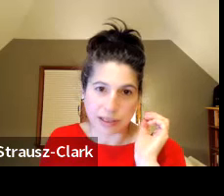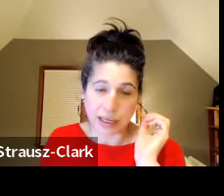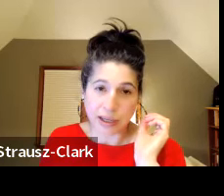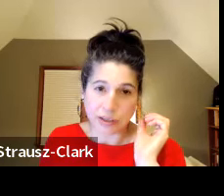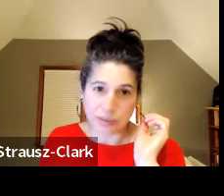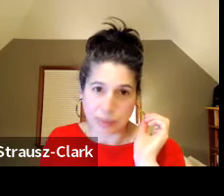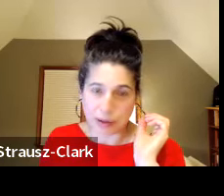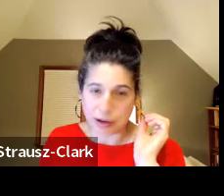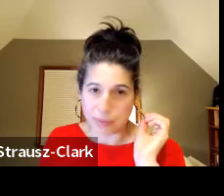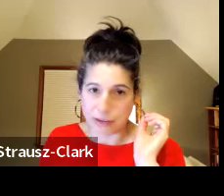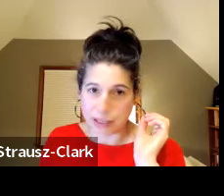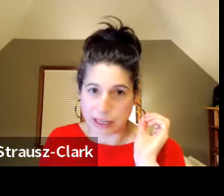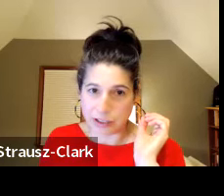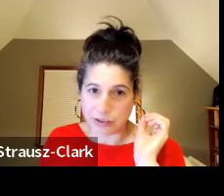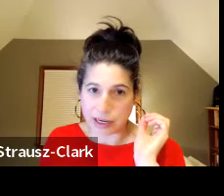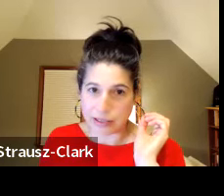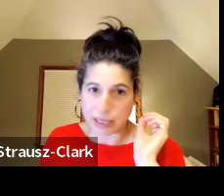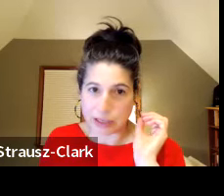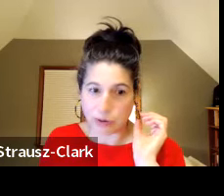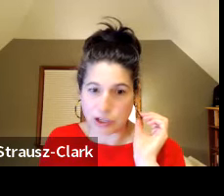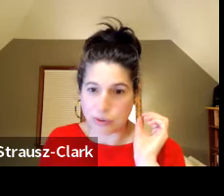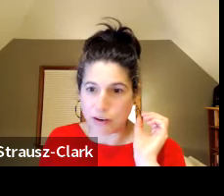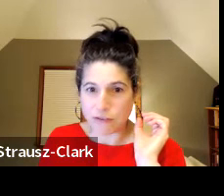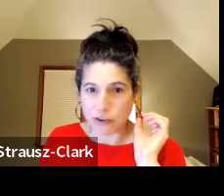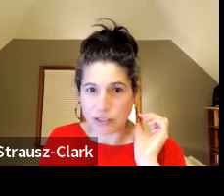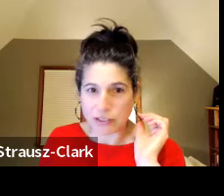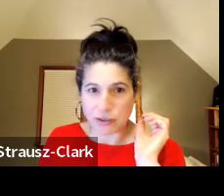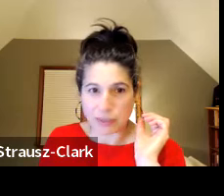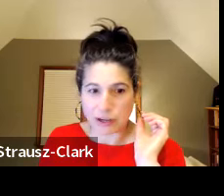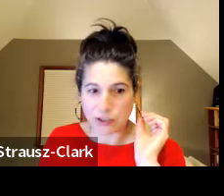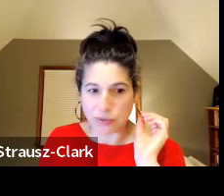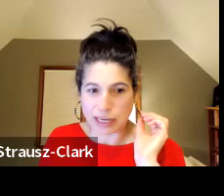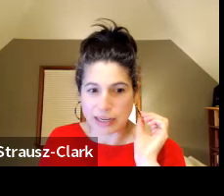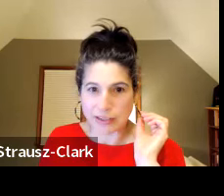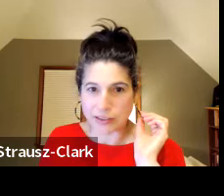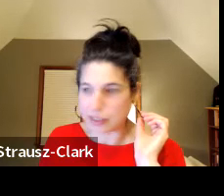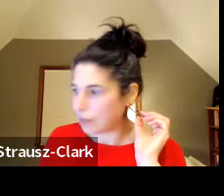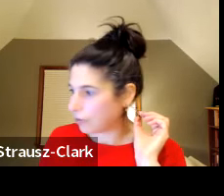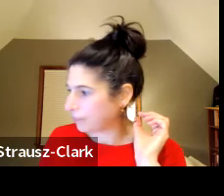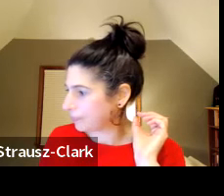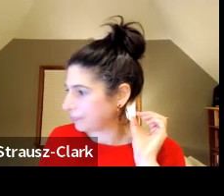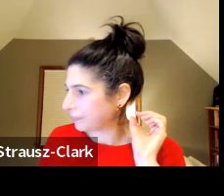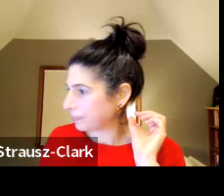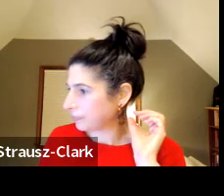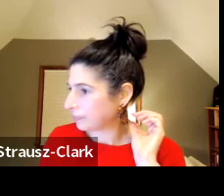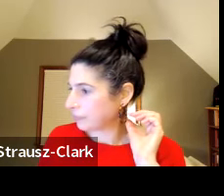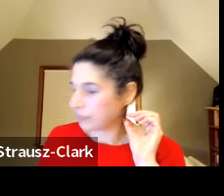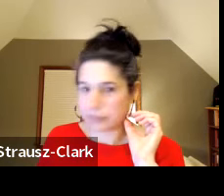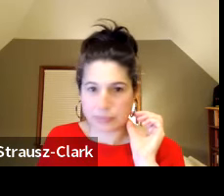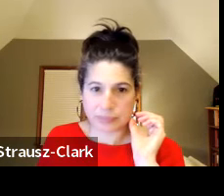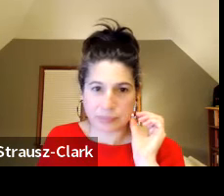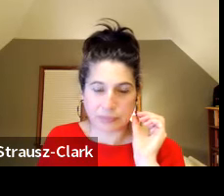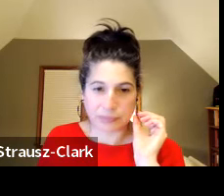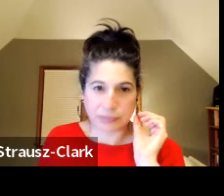guests to make public comment if they'd like to tonight. But Laura, you are first, so let me know when you're ready and I'll start the timer.